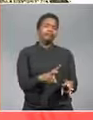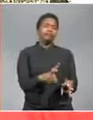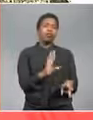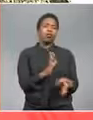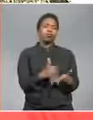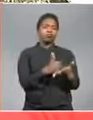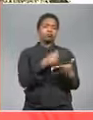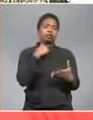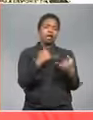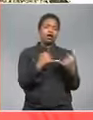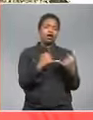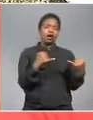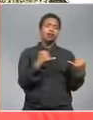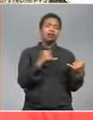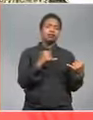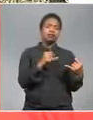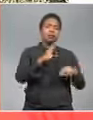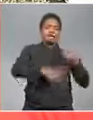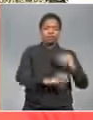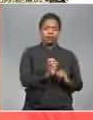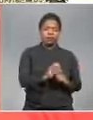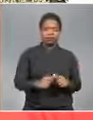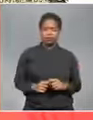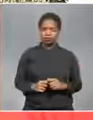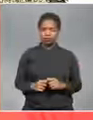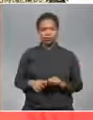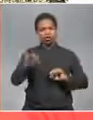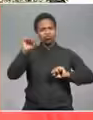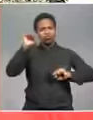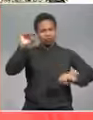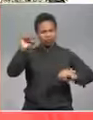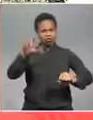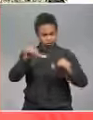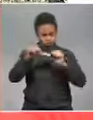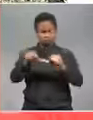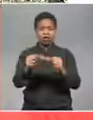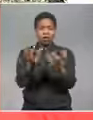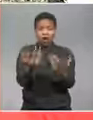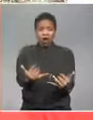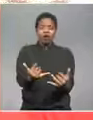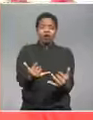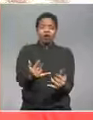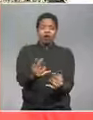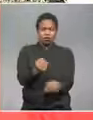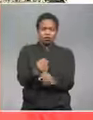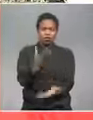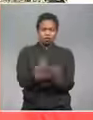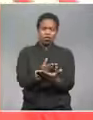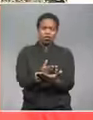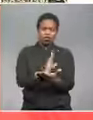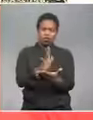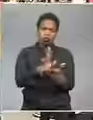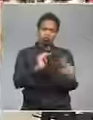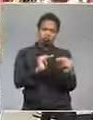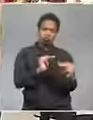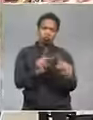We're just going to have our members temporarily now reporting for duty for purposes of having a formal place where we'll address